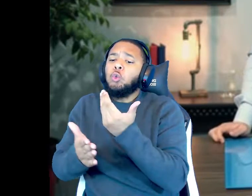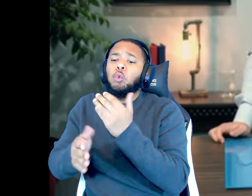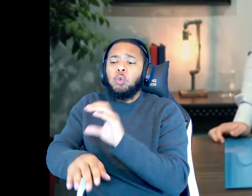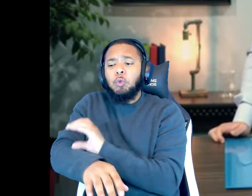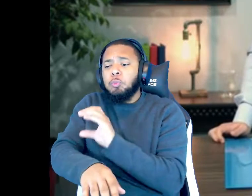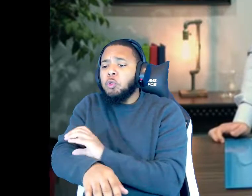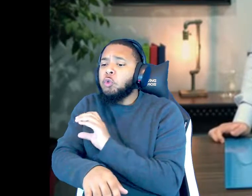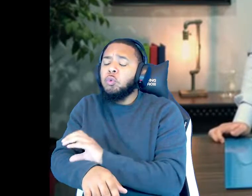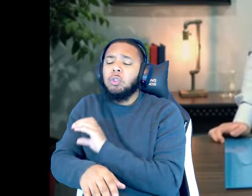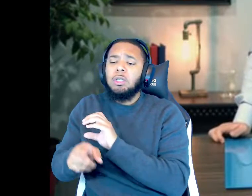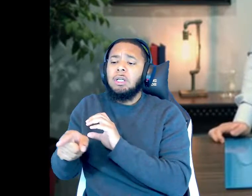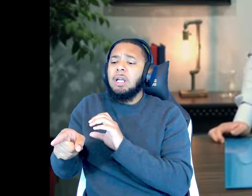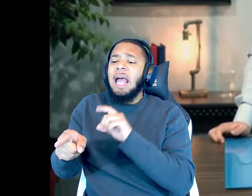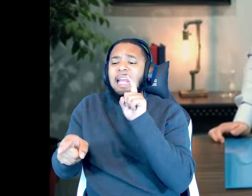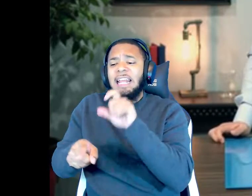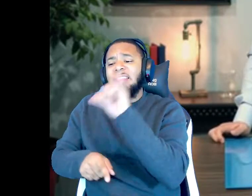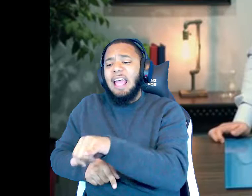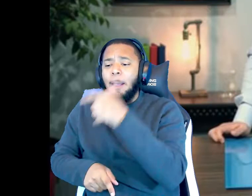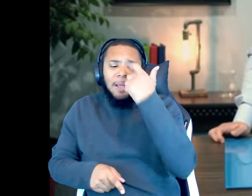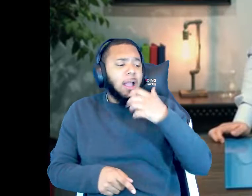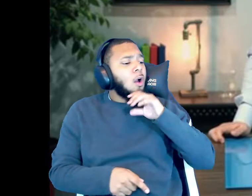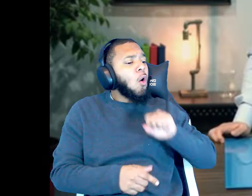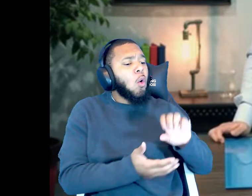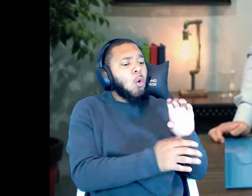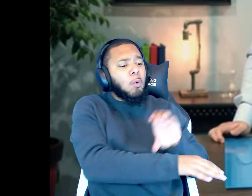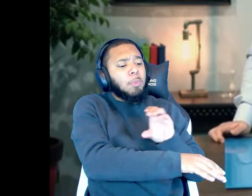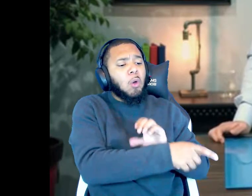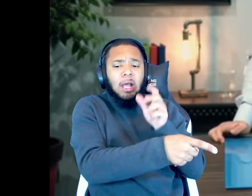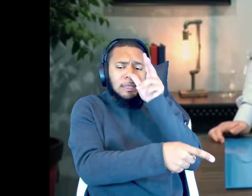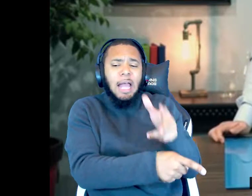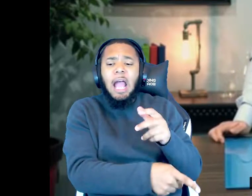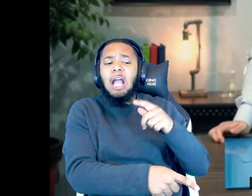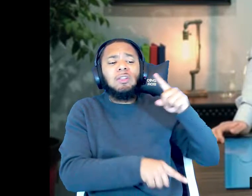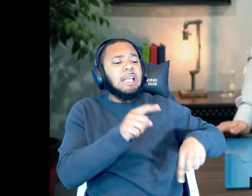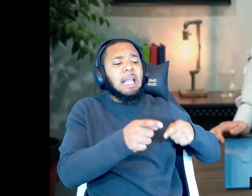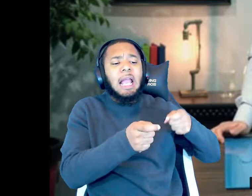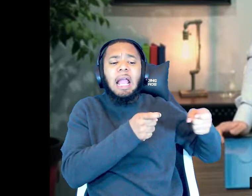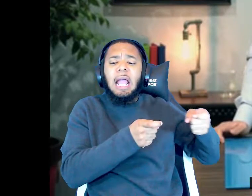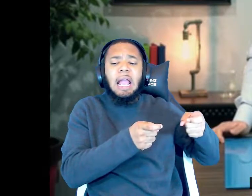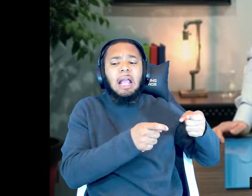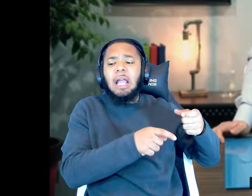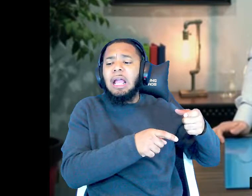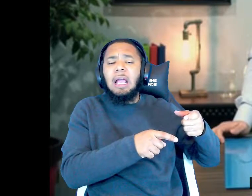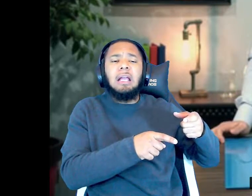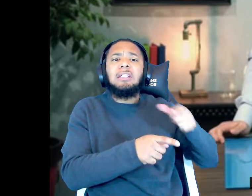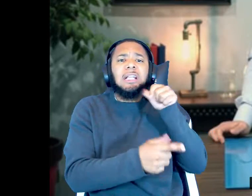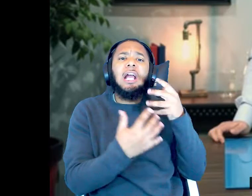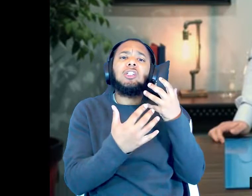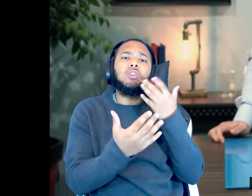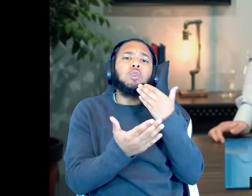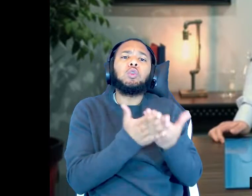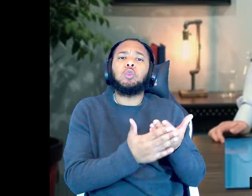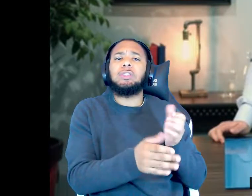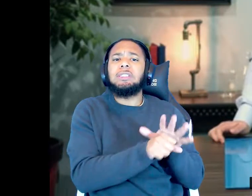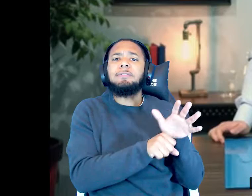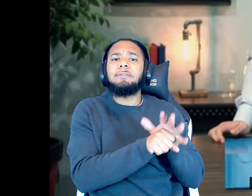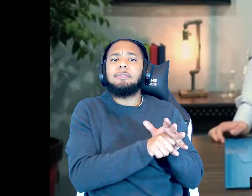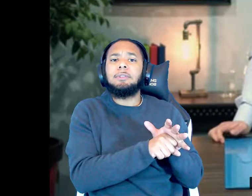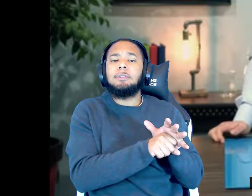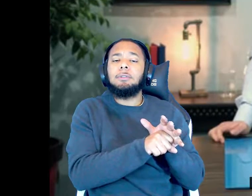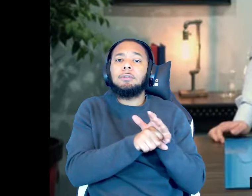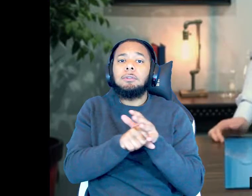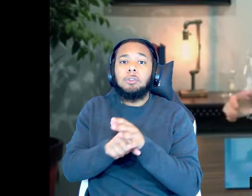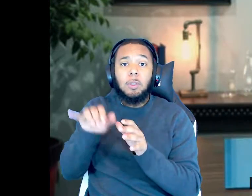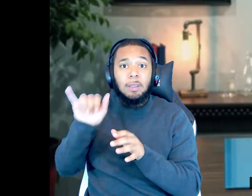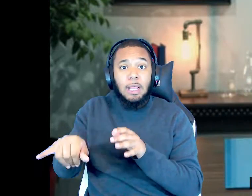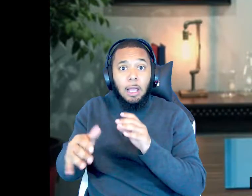data richness. I need a new computer. You can go out and buy that computer with an installment